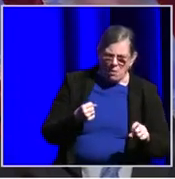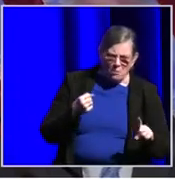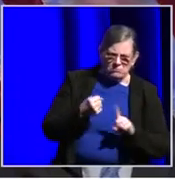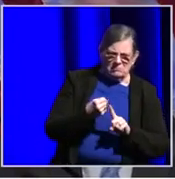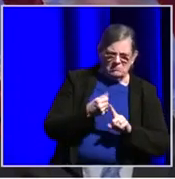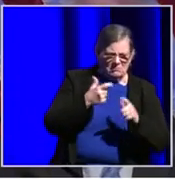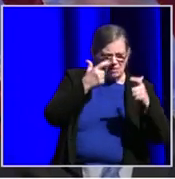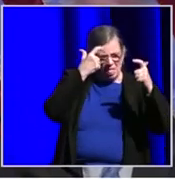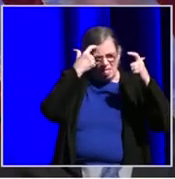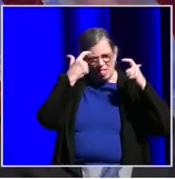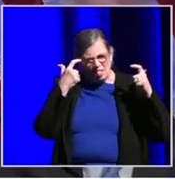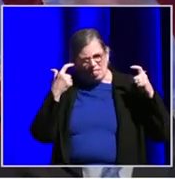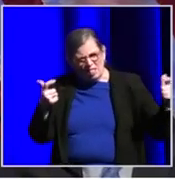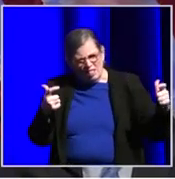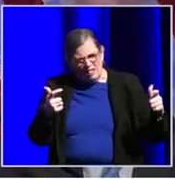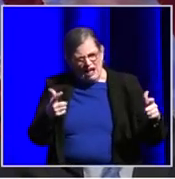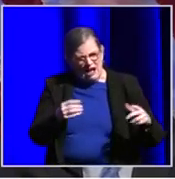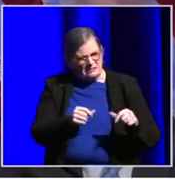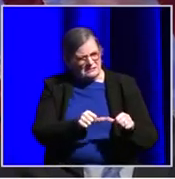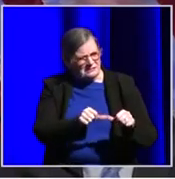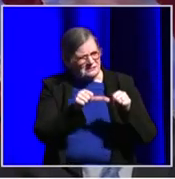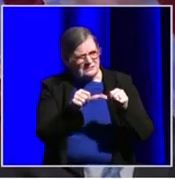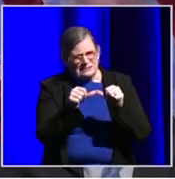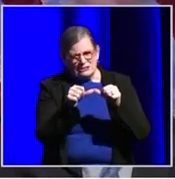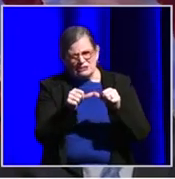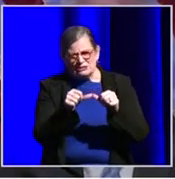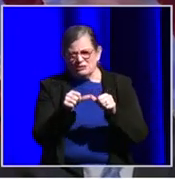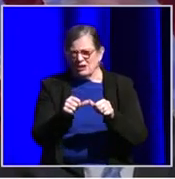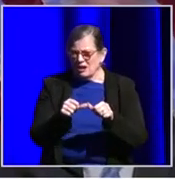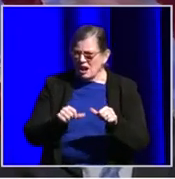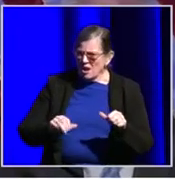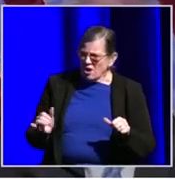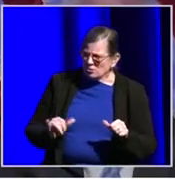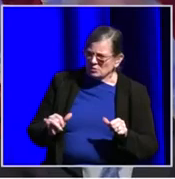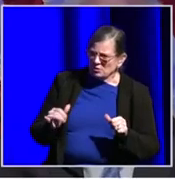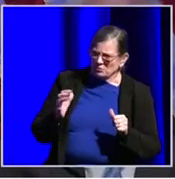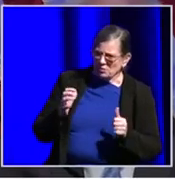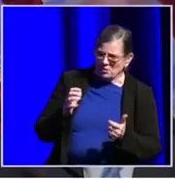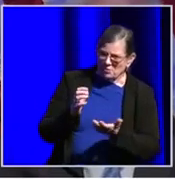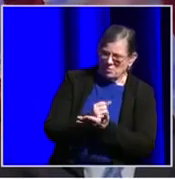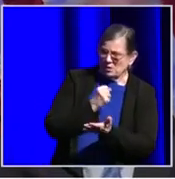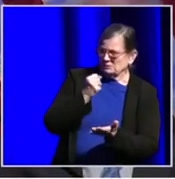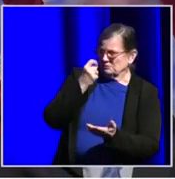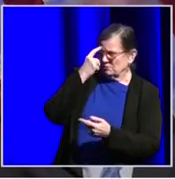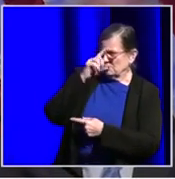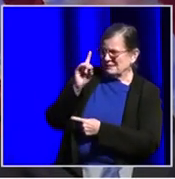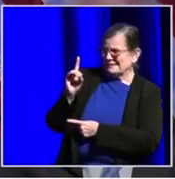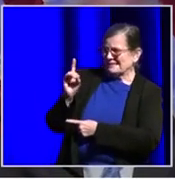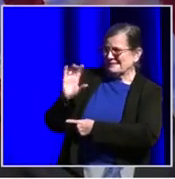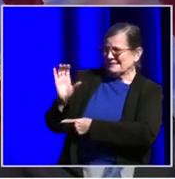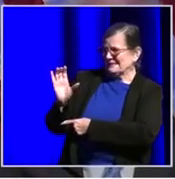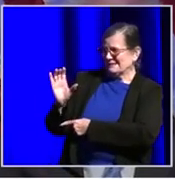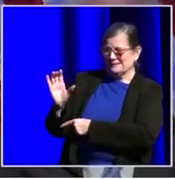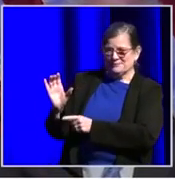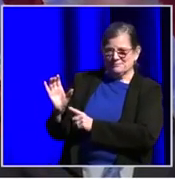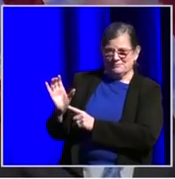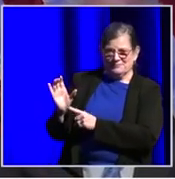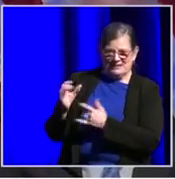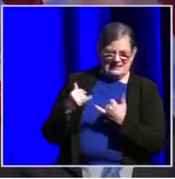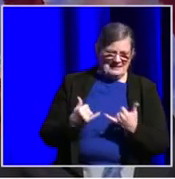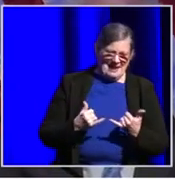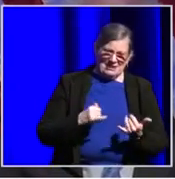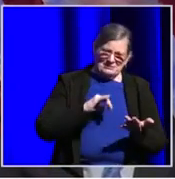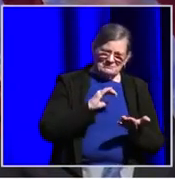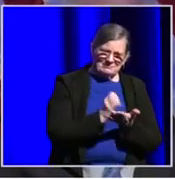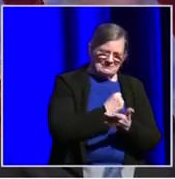envelope, and above all else, to win for Washington, D.C. Now is the time to be